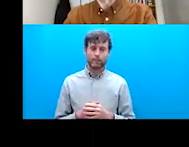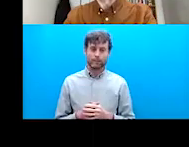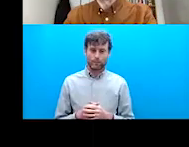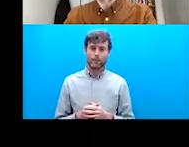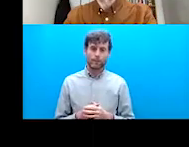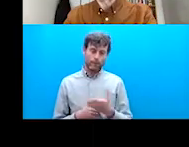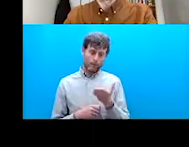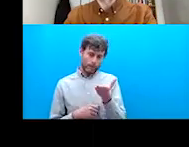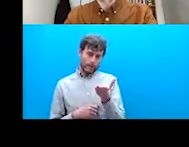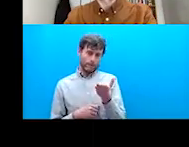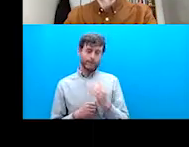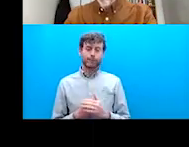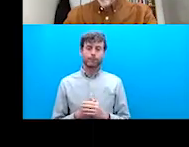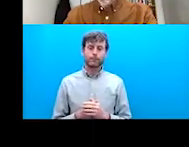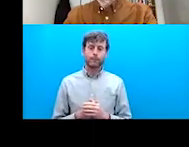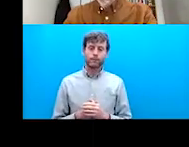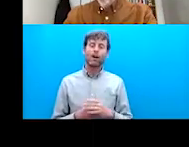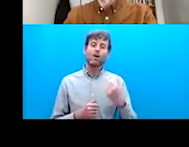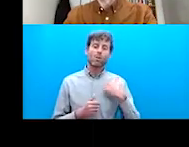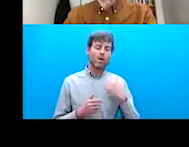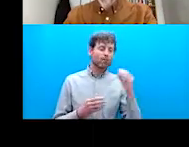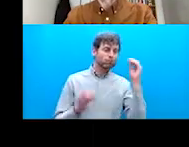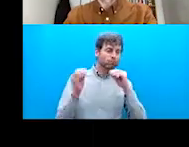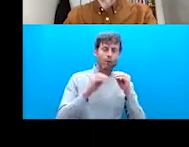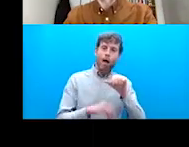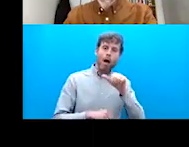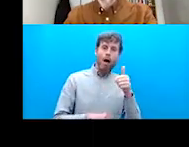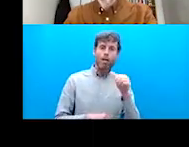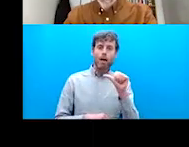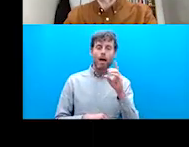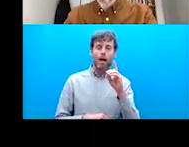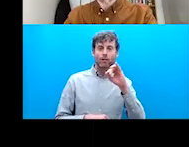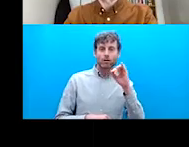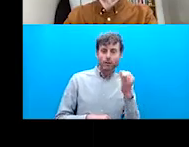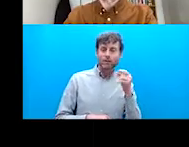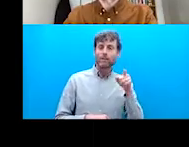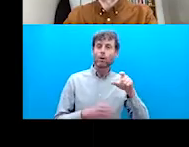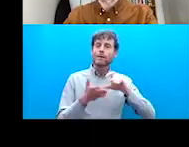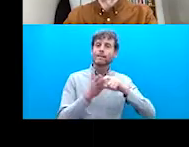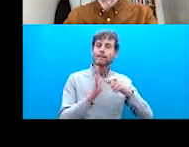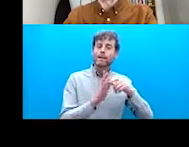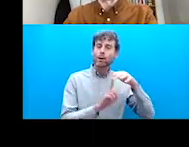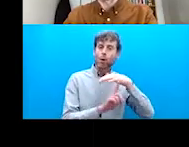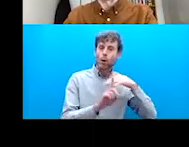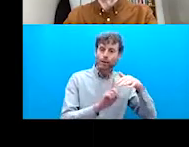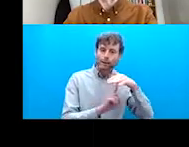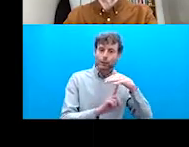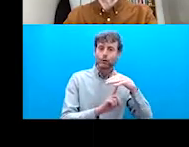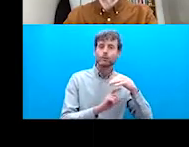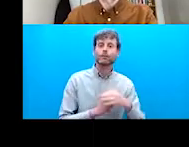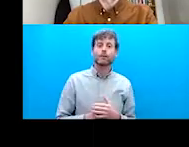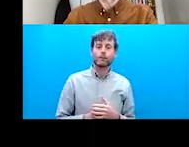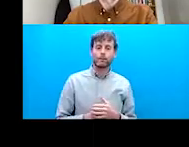using other classes of adjectives in the semantic conditions like intersective, subsective,